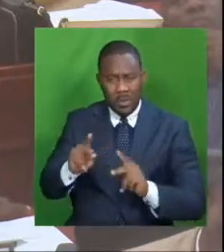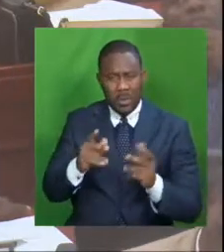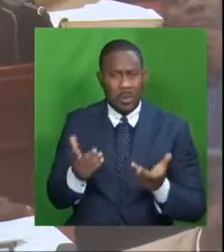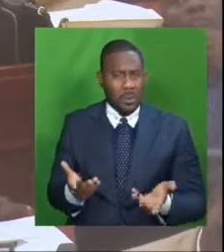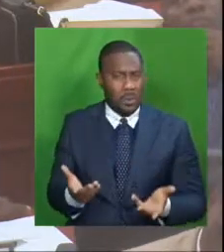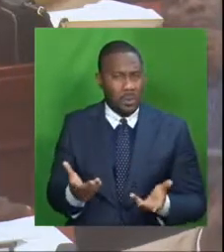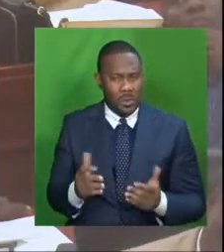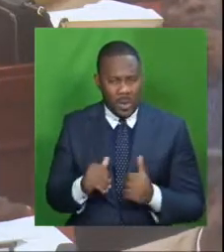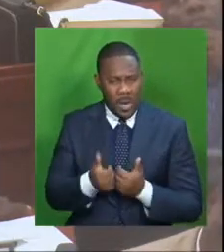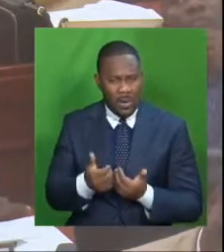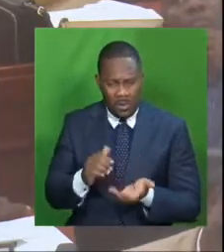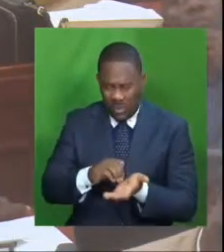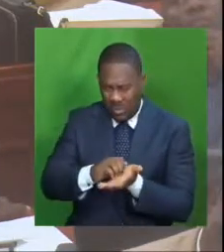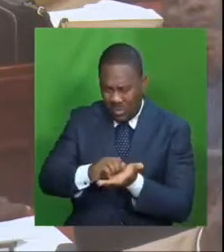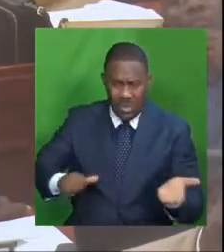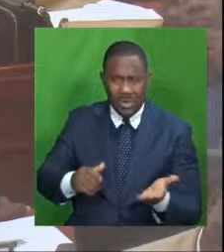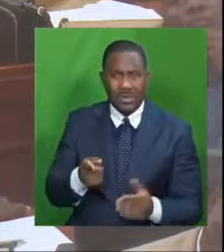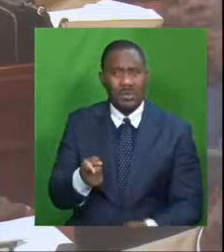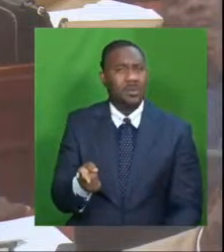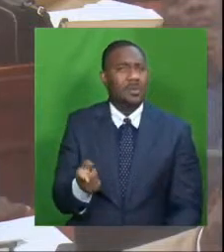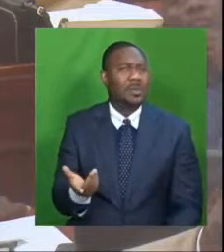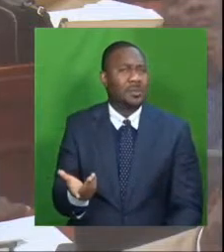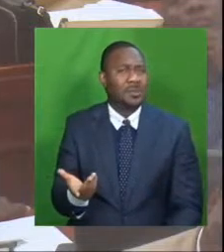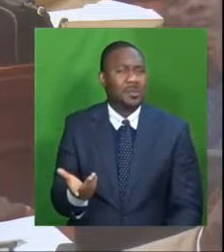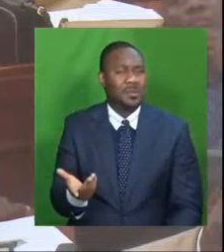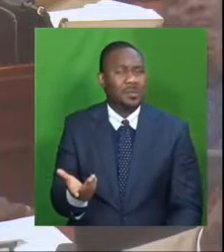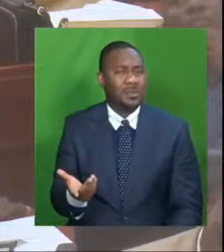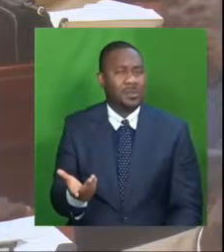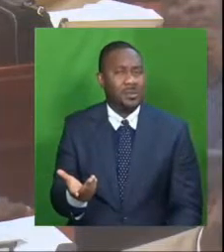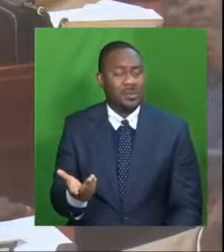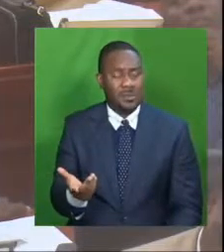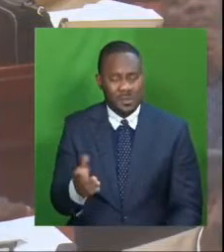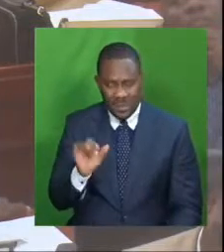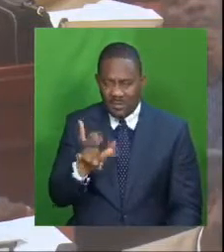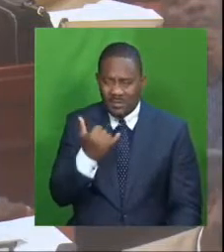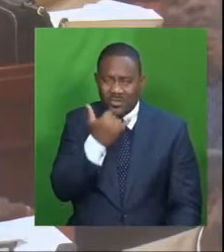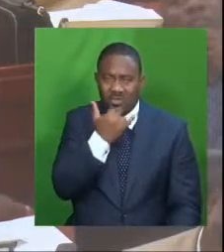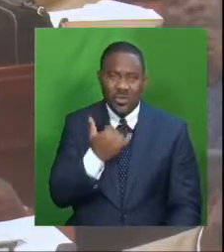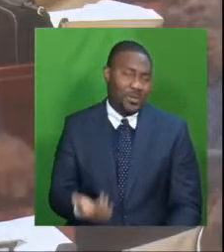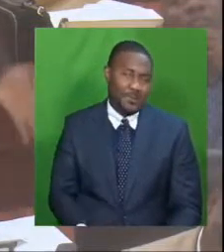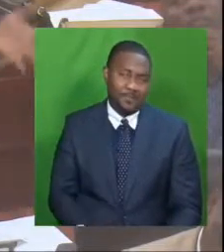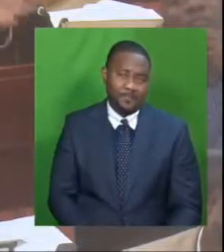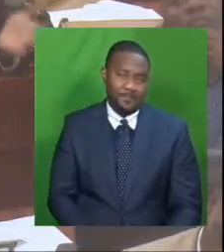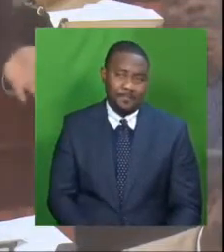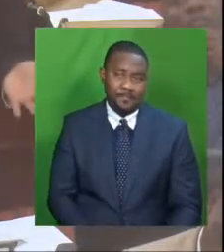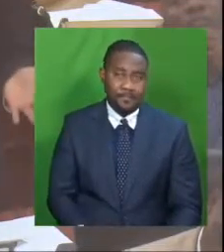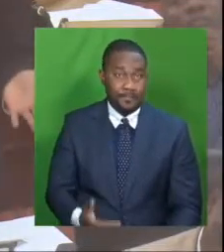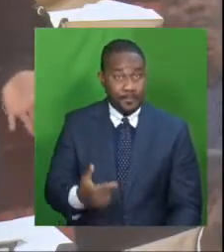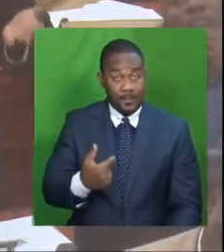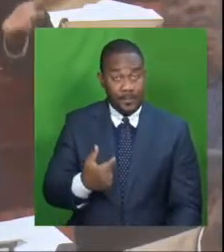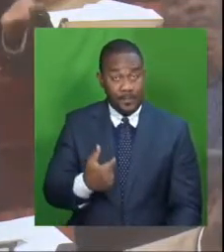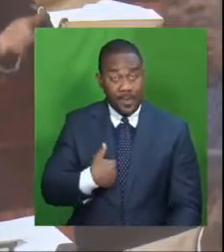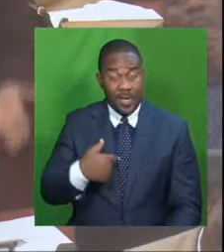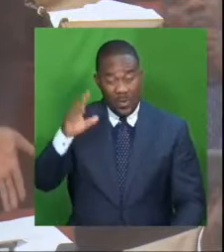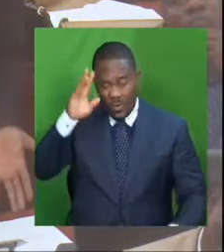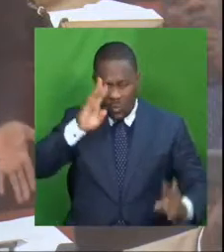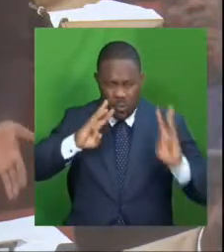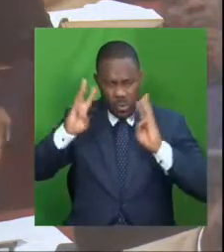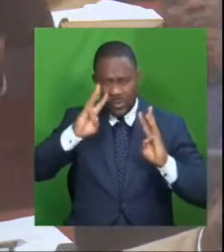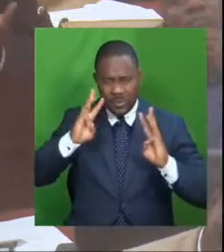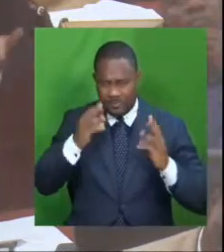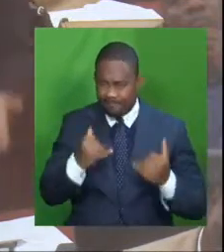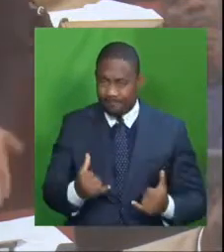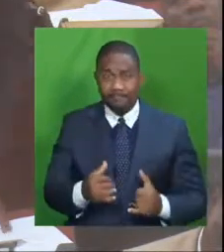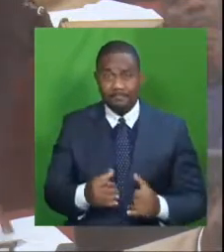you be that insensitive? How can you be that insensitive? Mr. Speaker, I am disturbed. I am disturbed